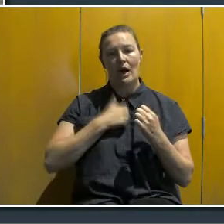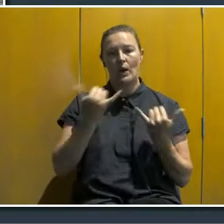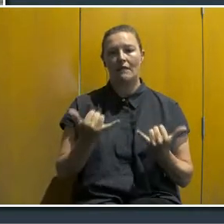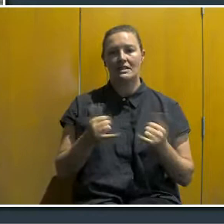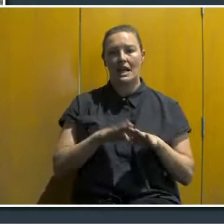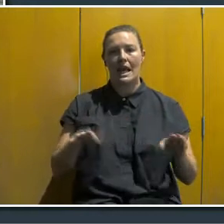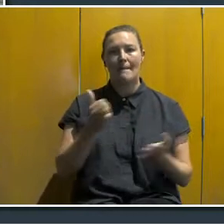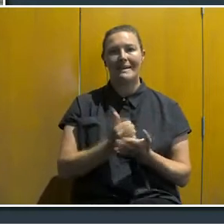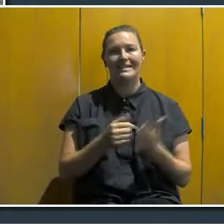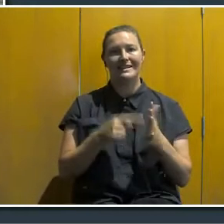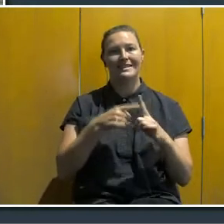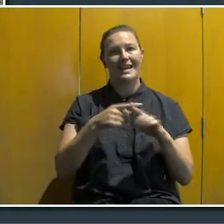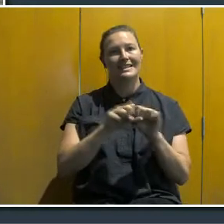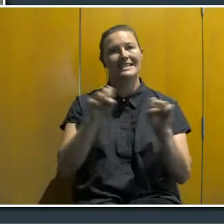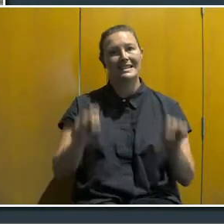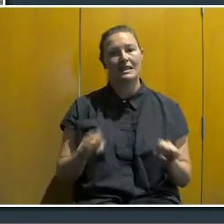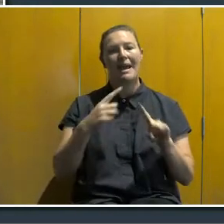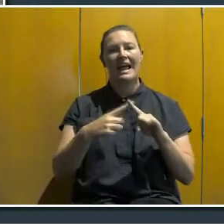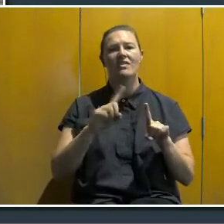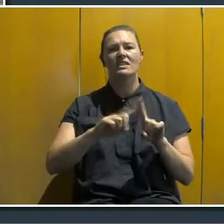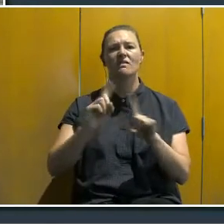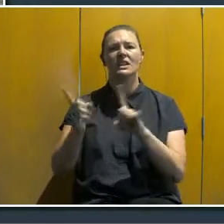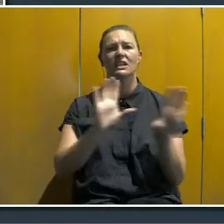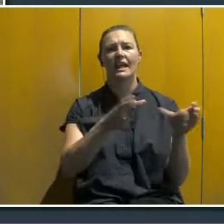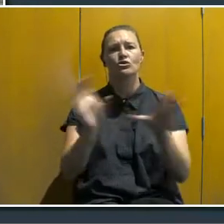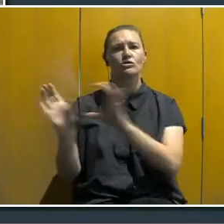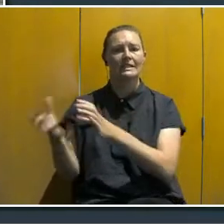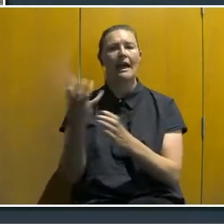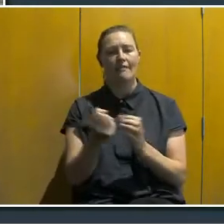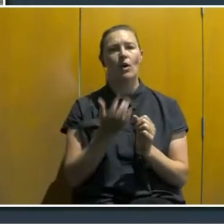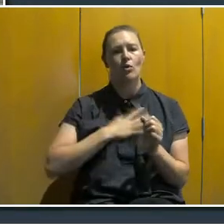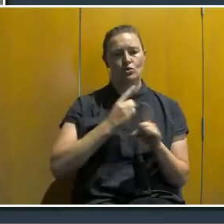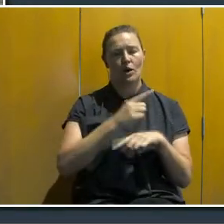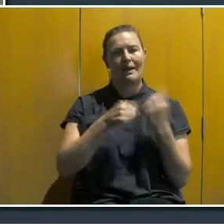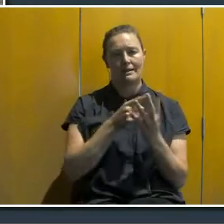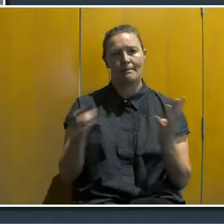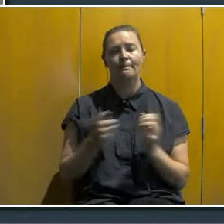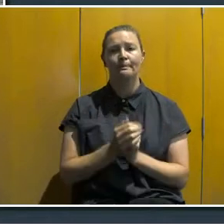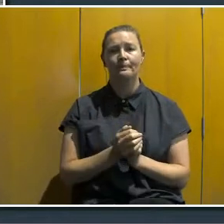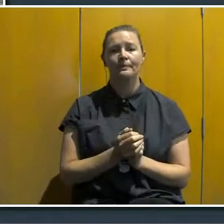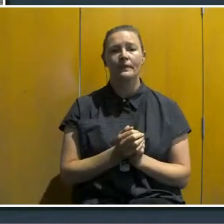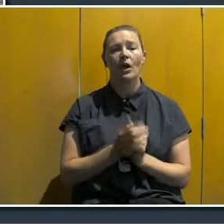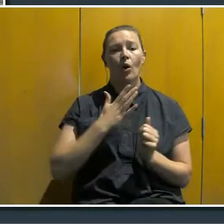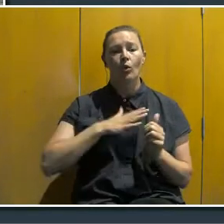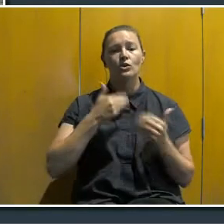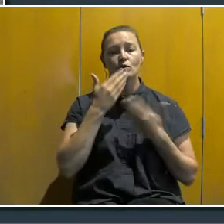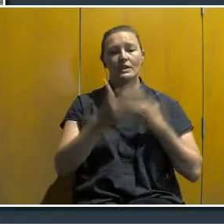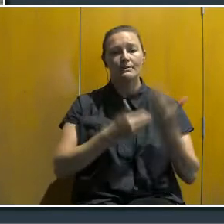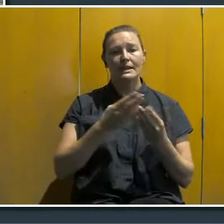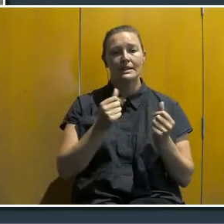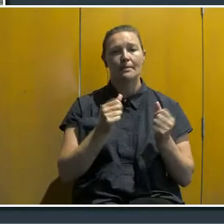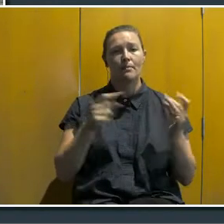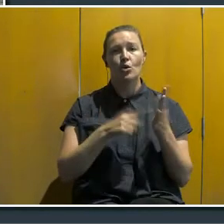system, and particularly the differential categories within it. I'd like to address some of the key points that I hope will influence your